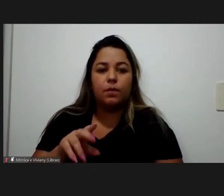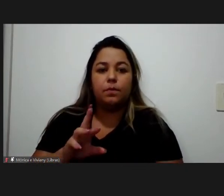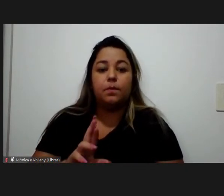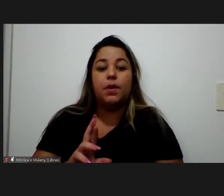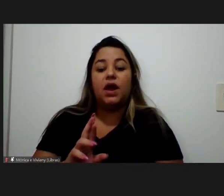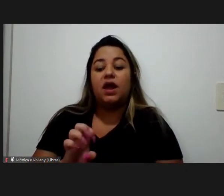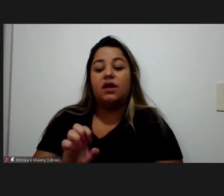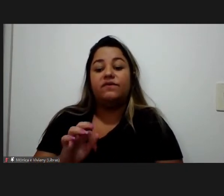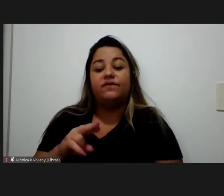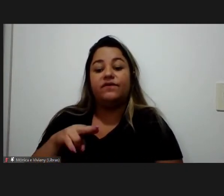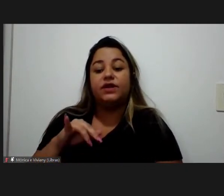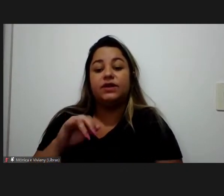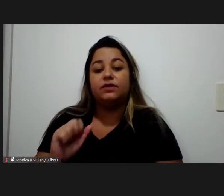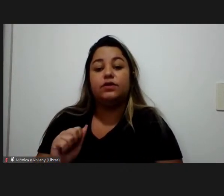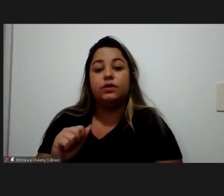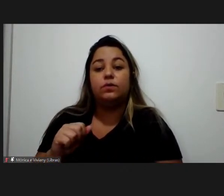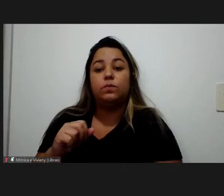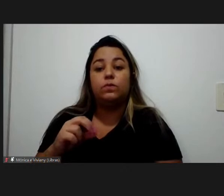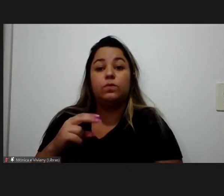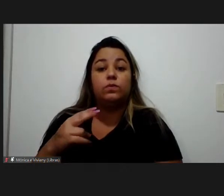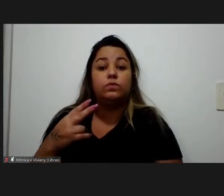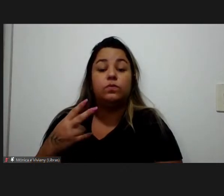adults that have